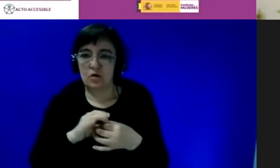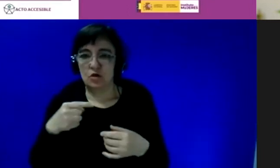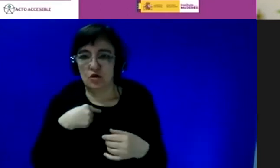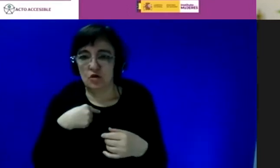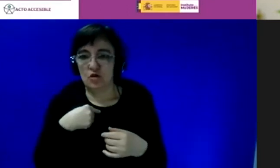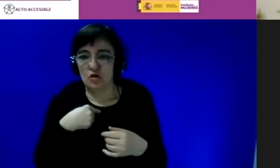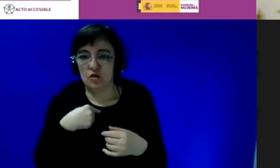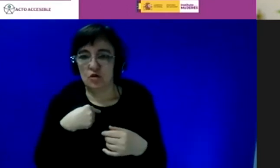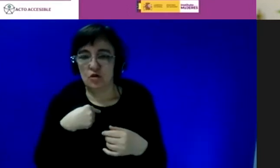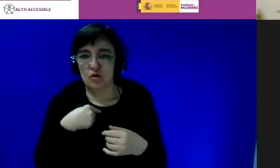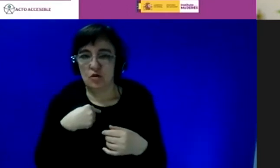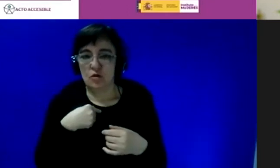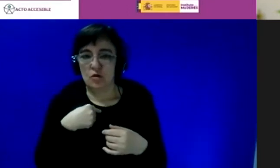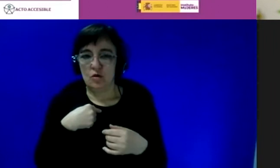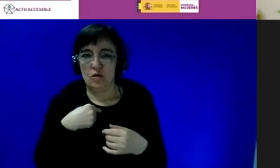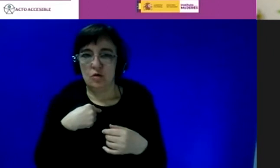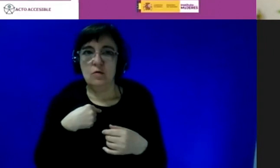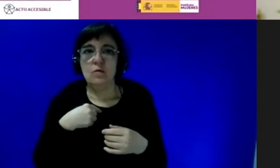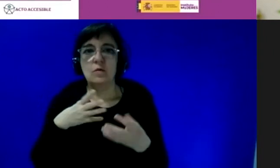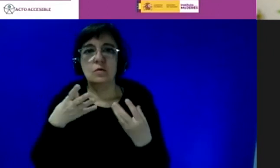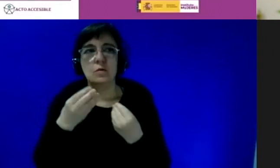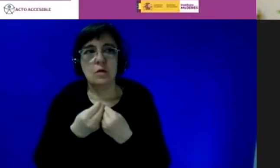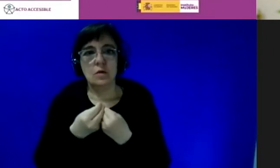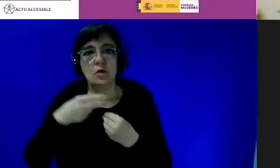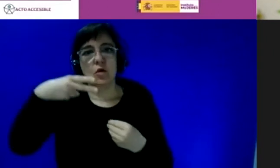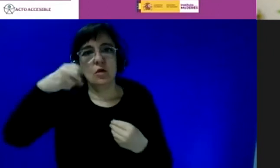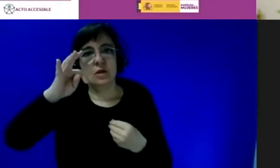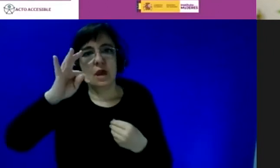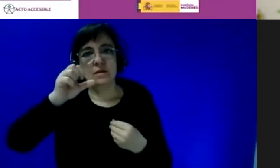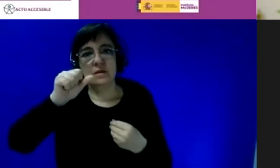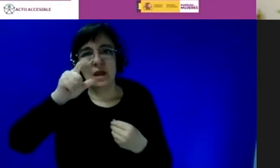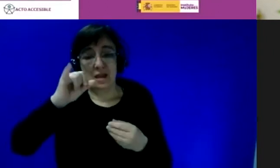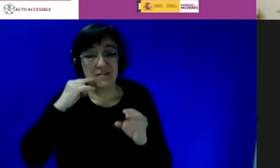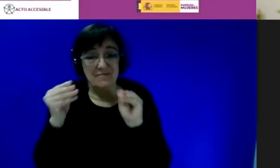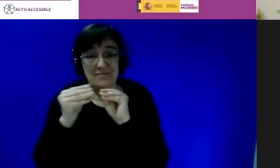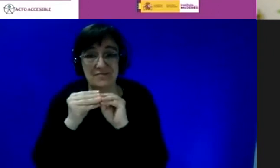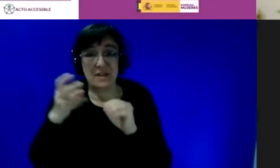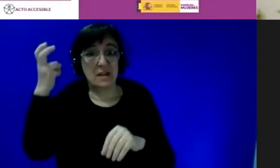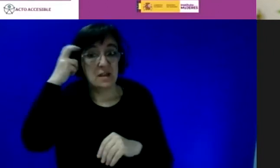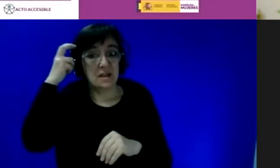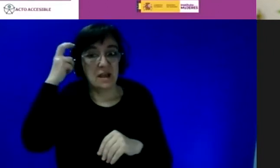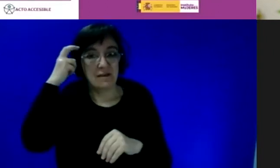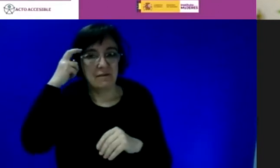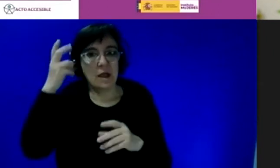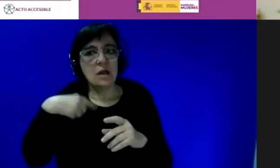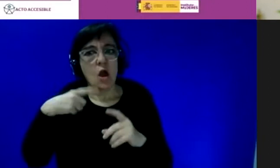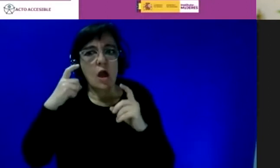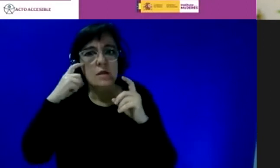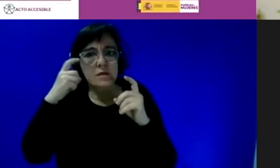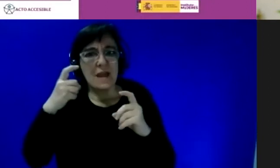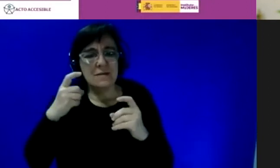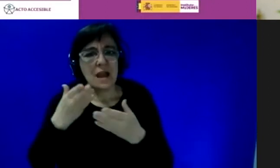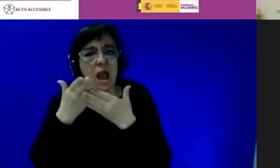with Natalia and with Irina. I see how they trying to help. They have very big problems even with